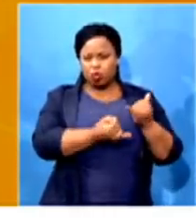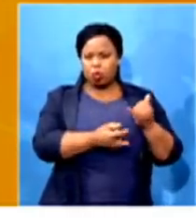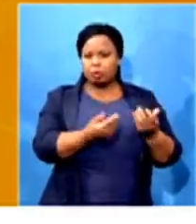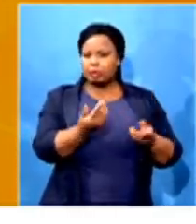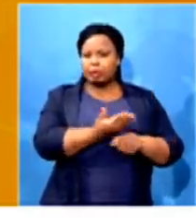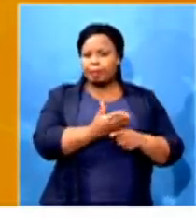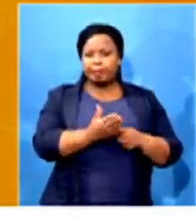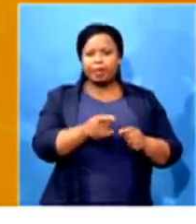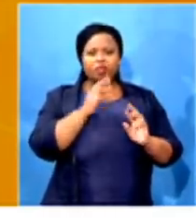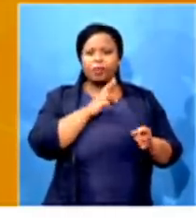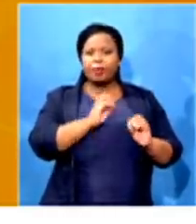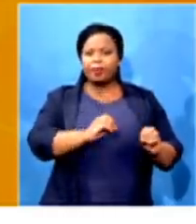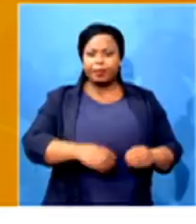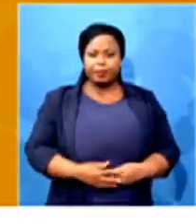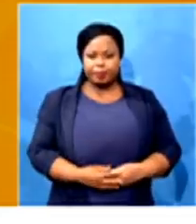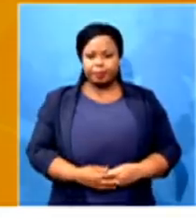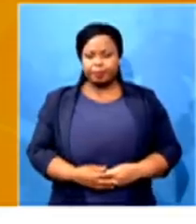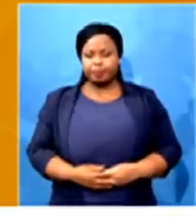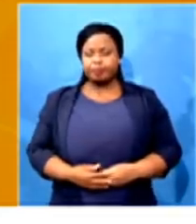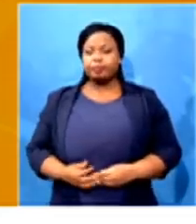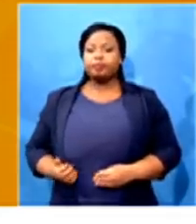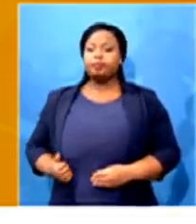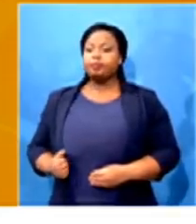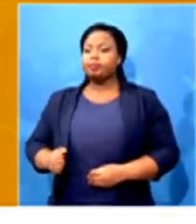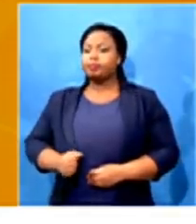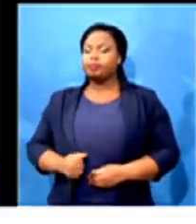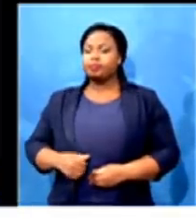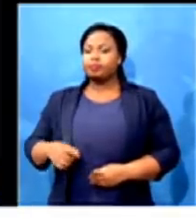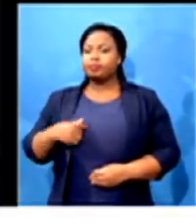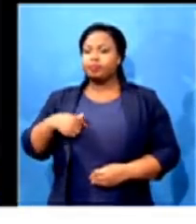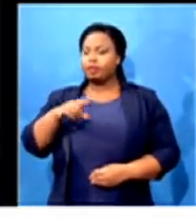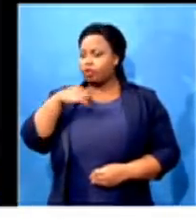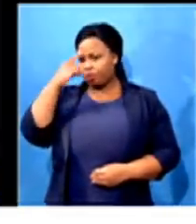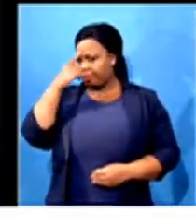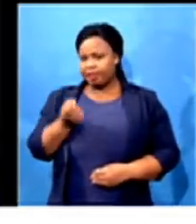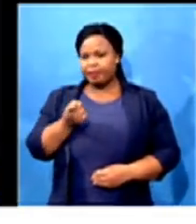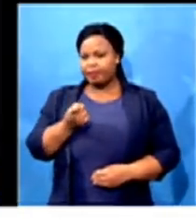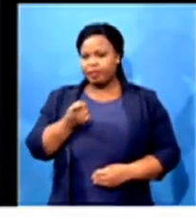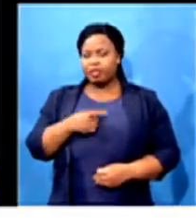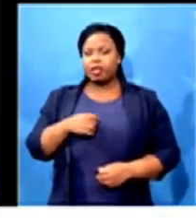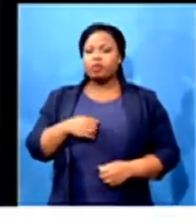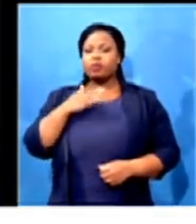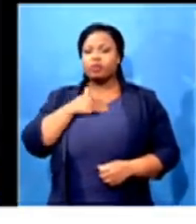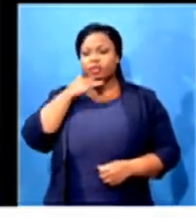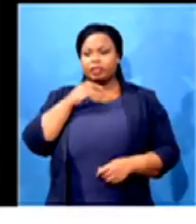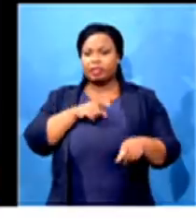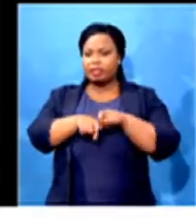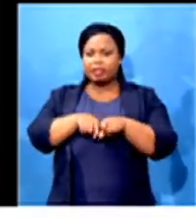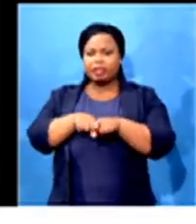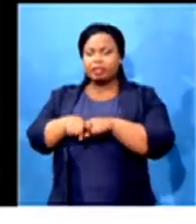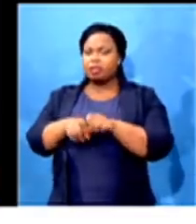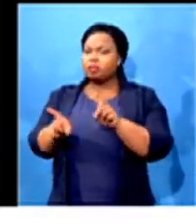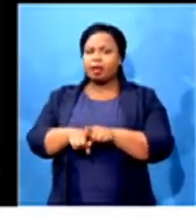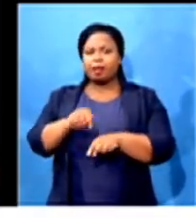some instances? Well, I don't believe we are not testing enough, and we are testing like the rest of the